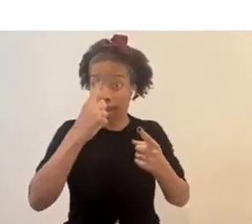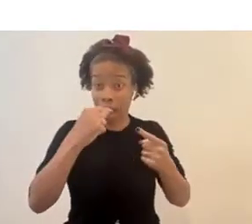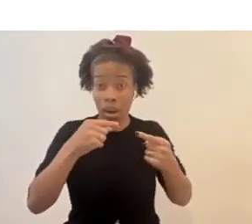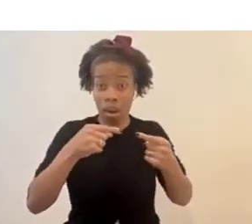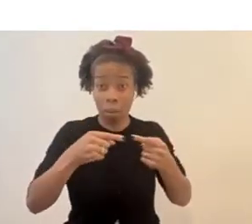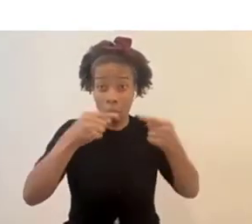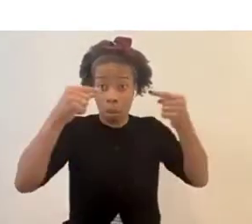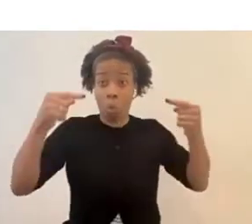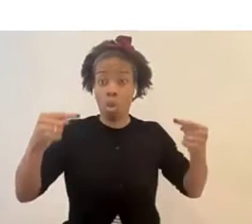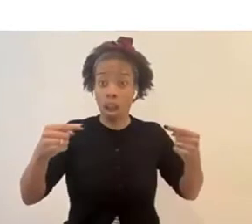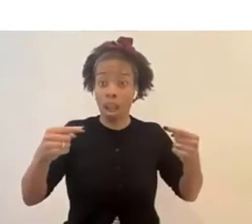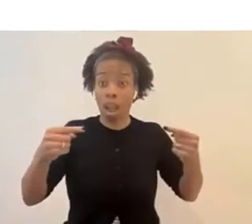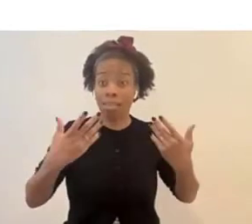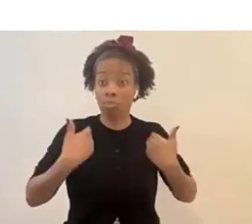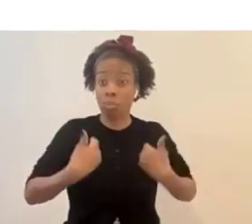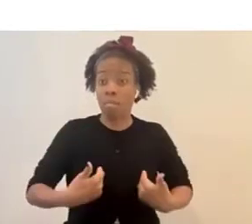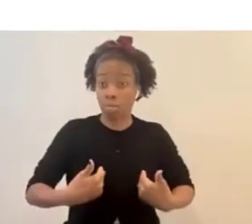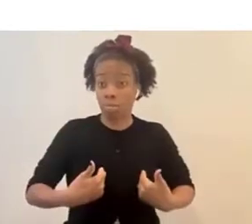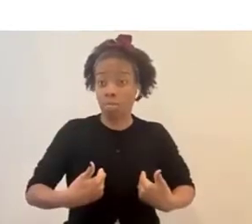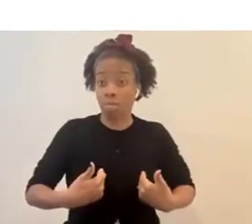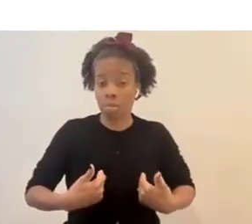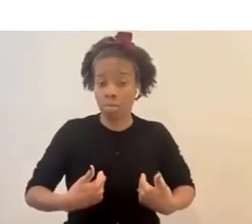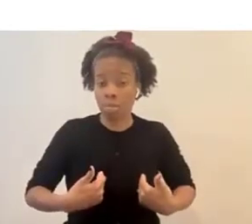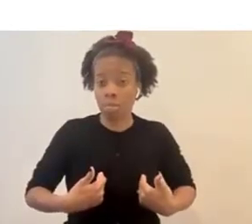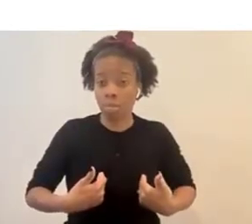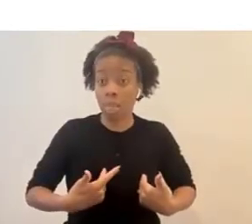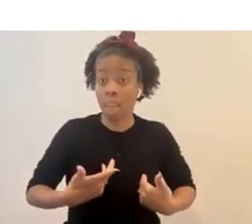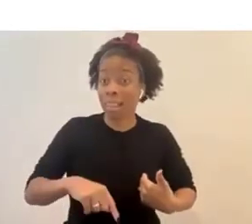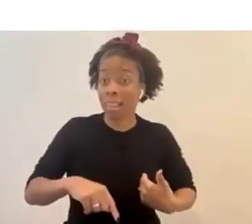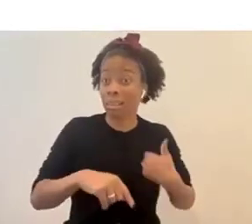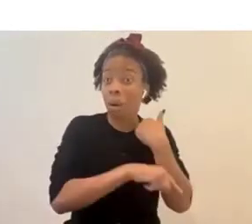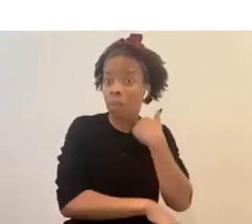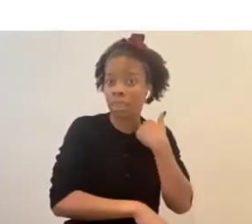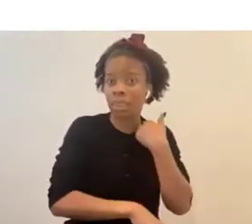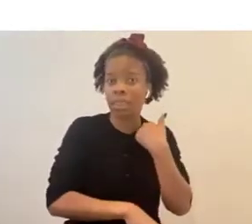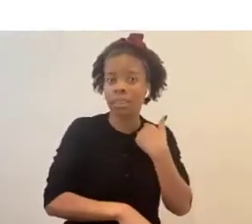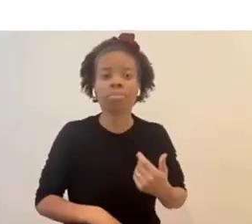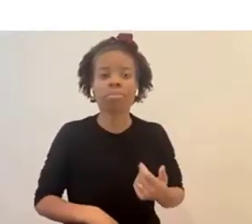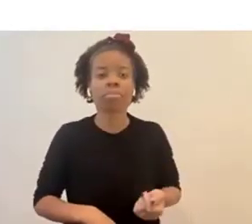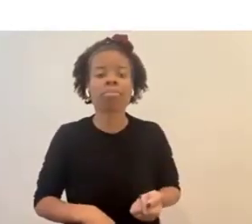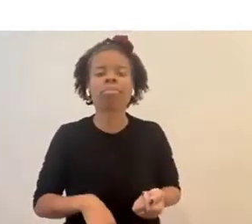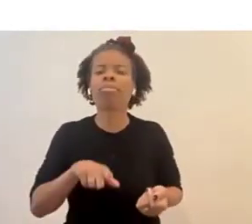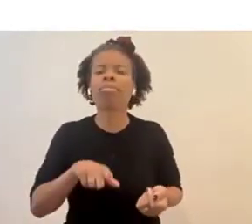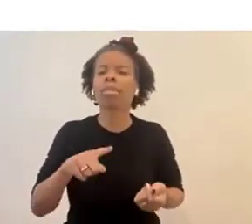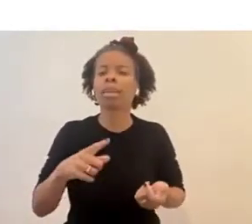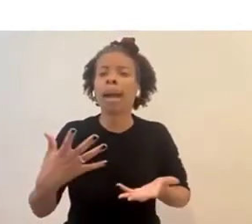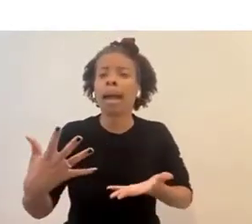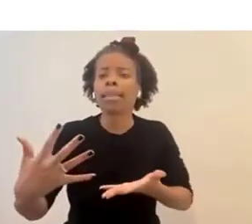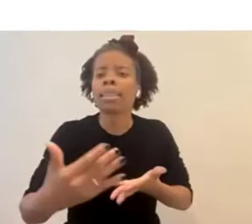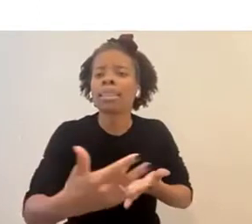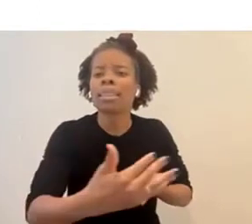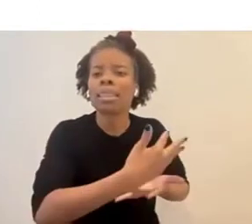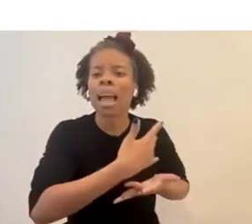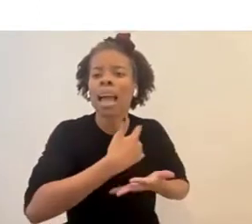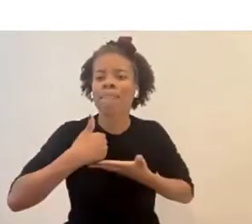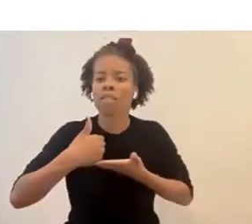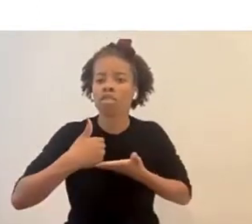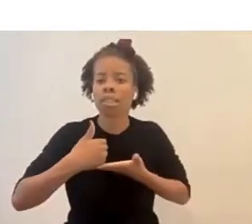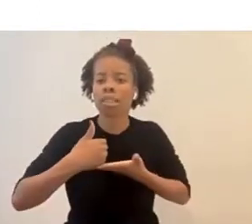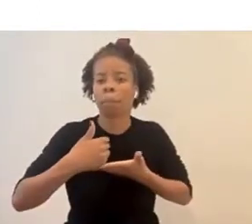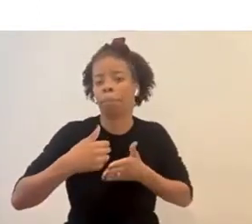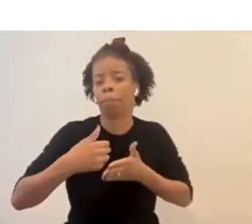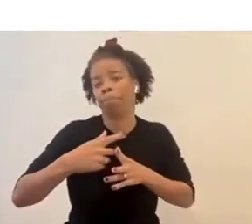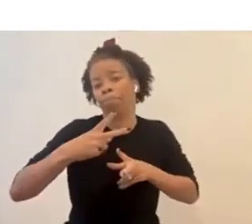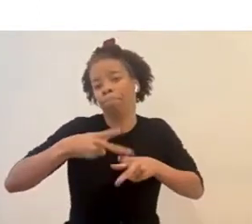affluence and poverty. So we talked about the white gaze, we talked about saviorism in storytelling, which we're all much more familiar